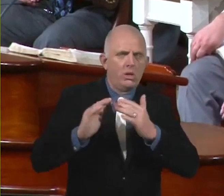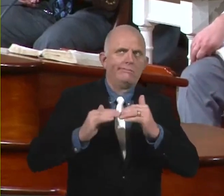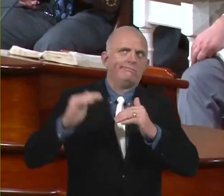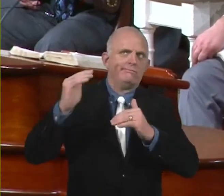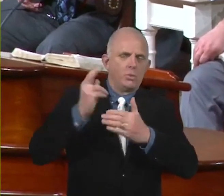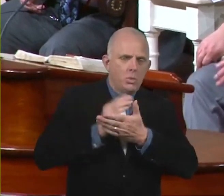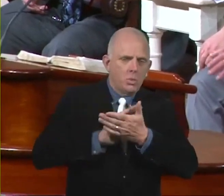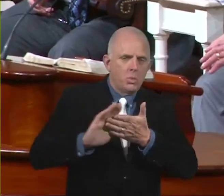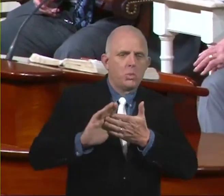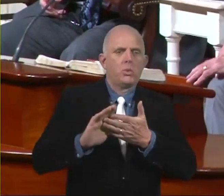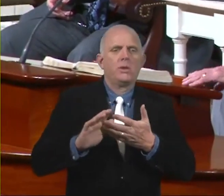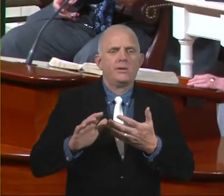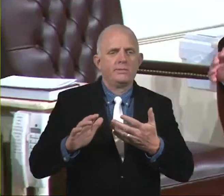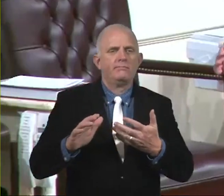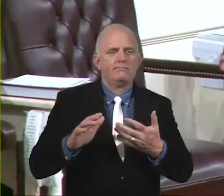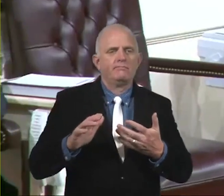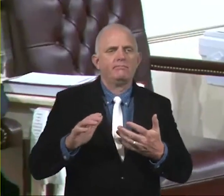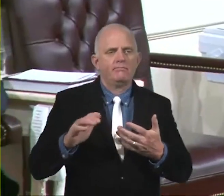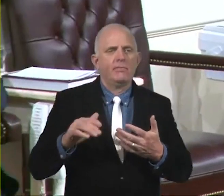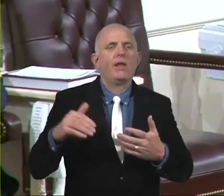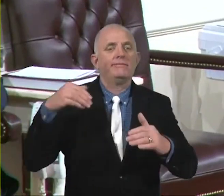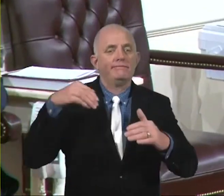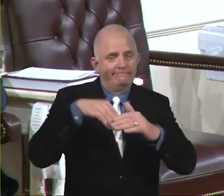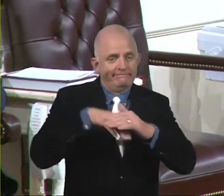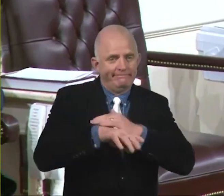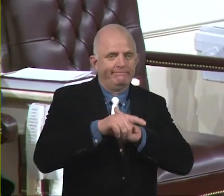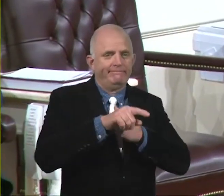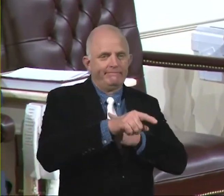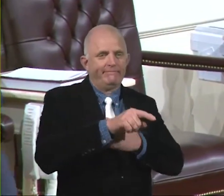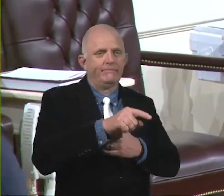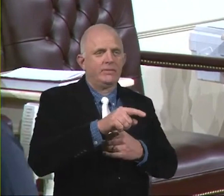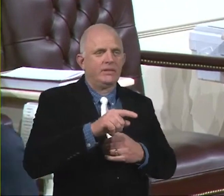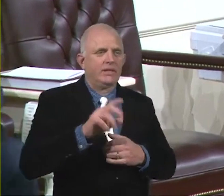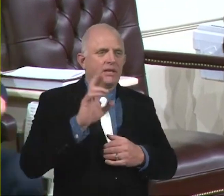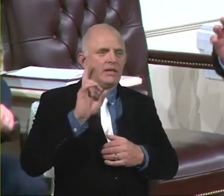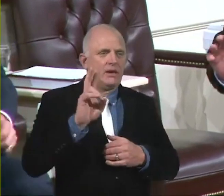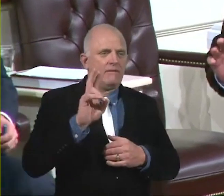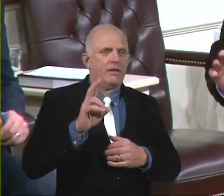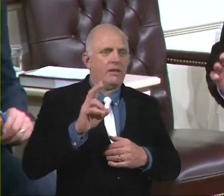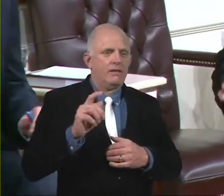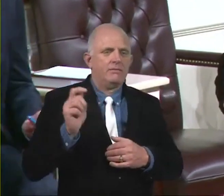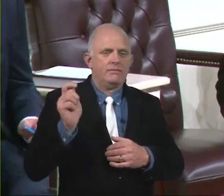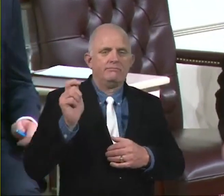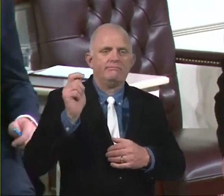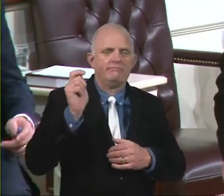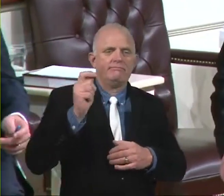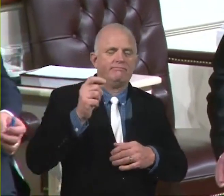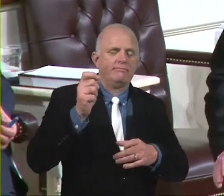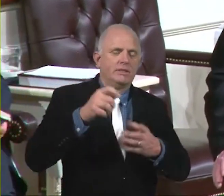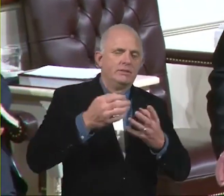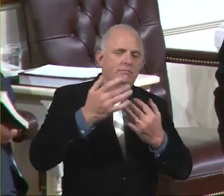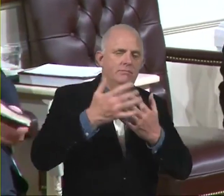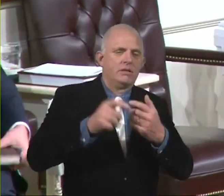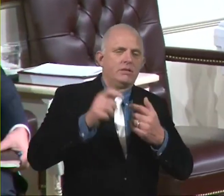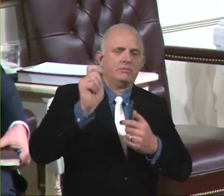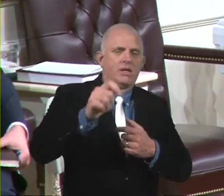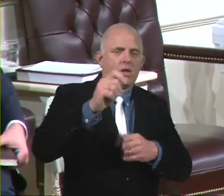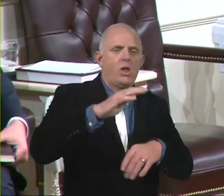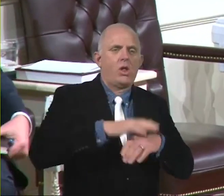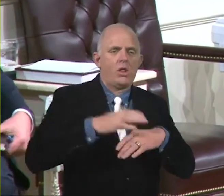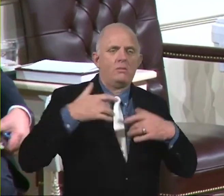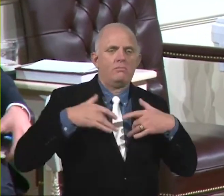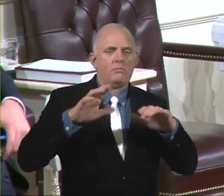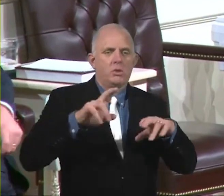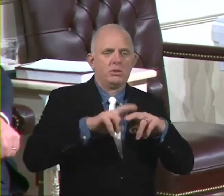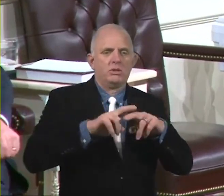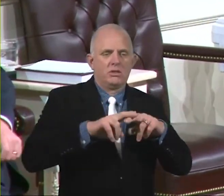garment out there. And he would go in and make 7 passes before the mercy seat. And that